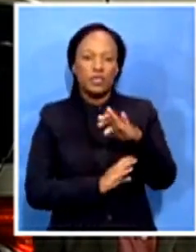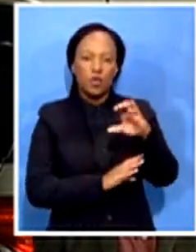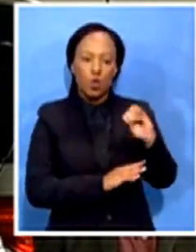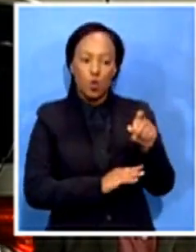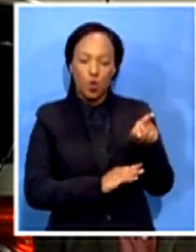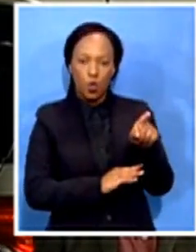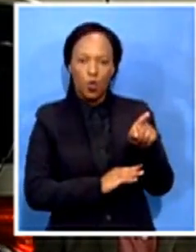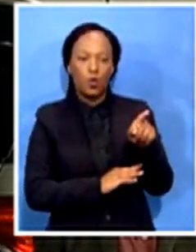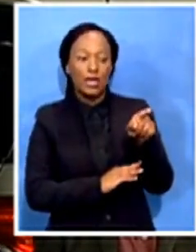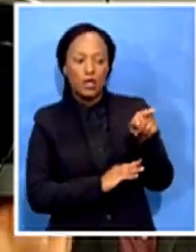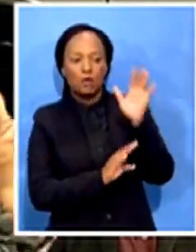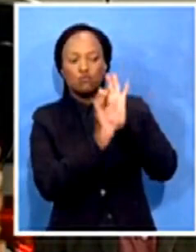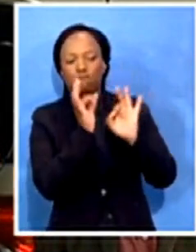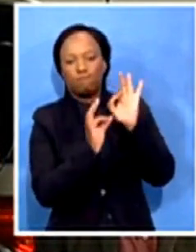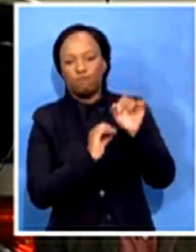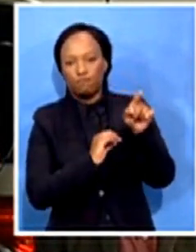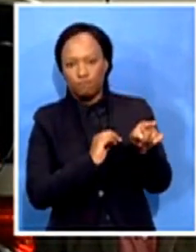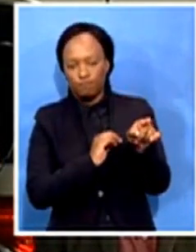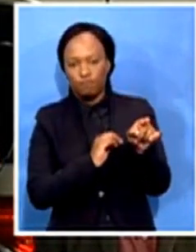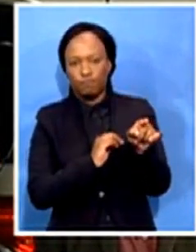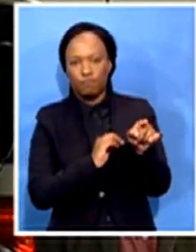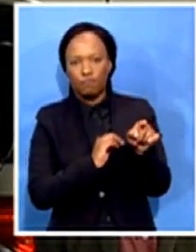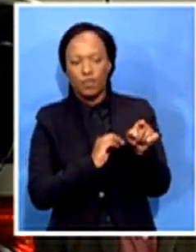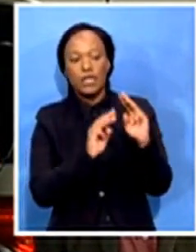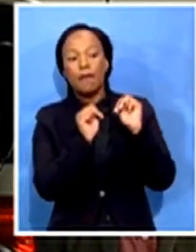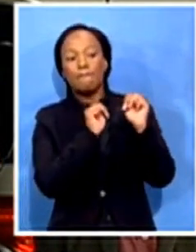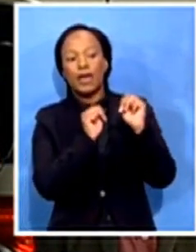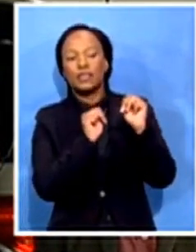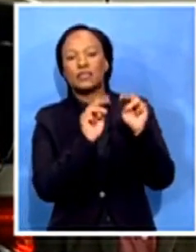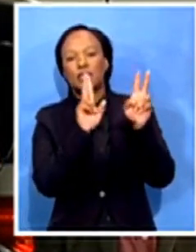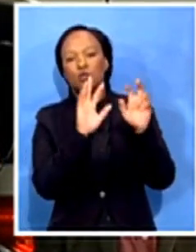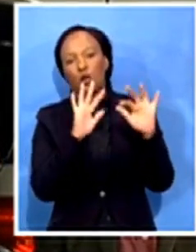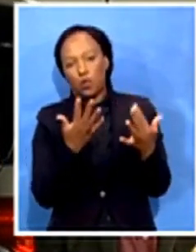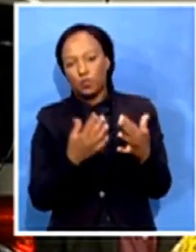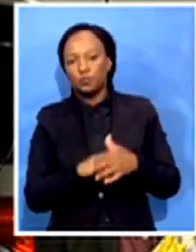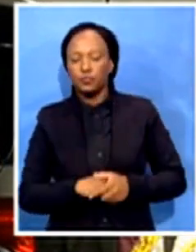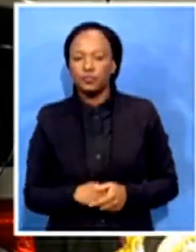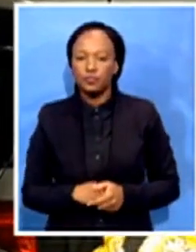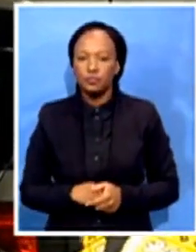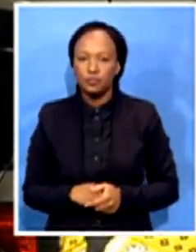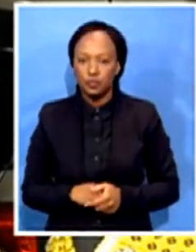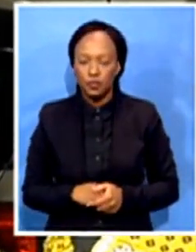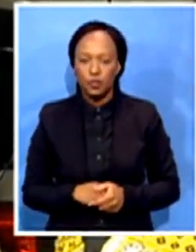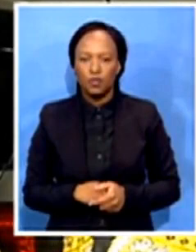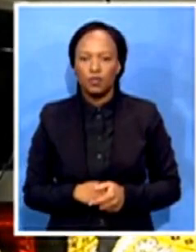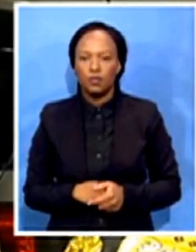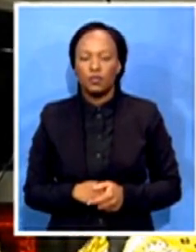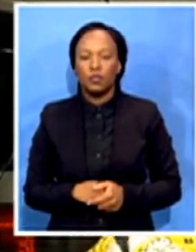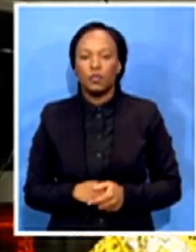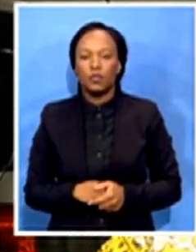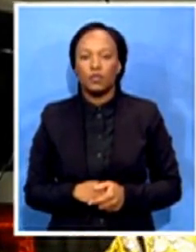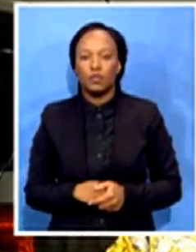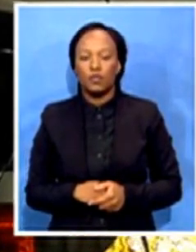how they are managing this issue. But let me say, as a matter of principle, that the Provincial Command